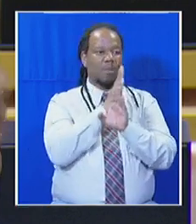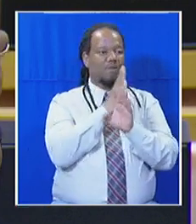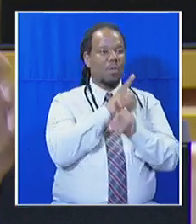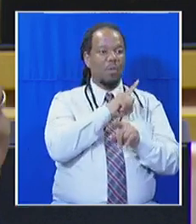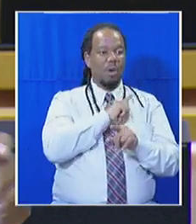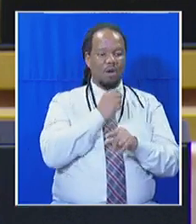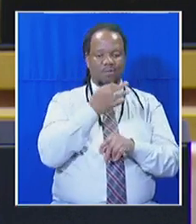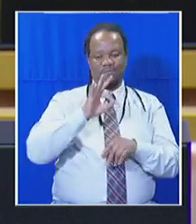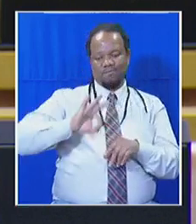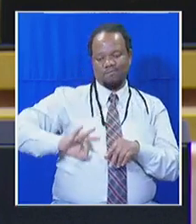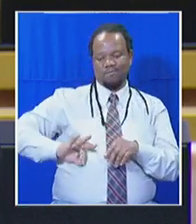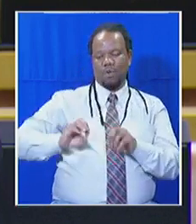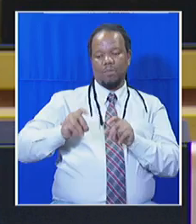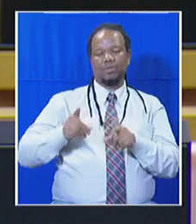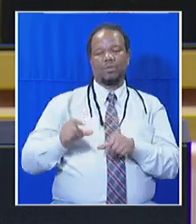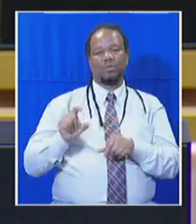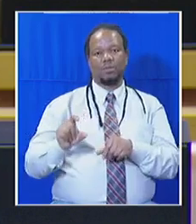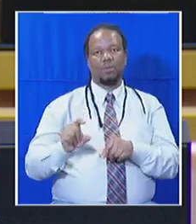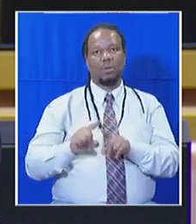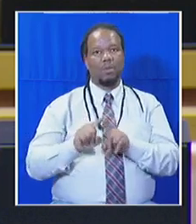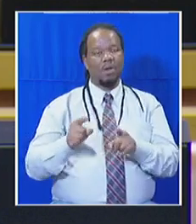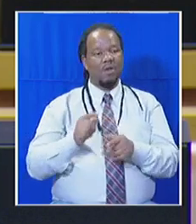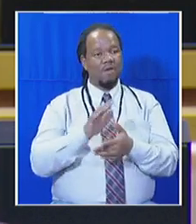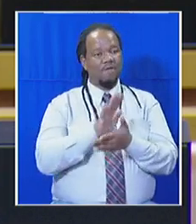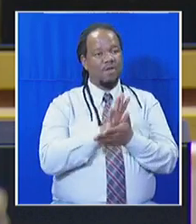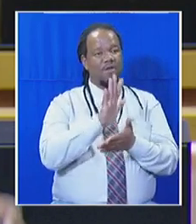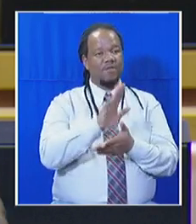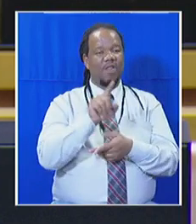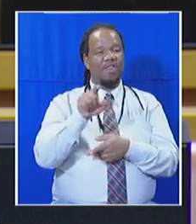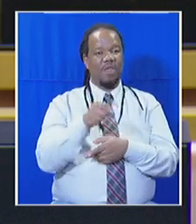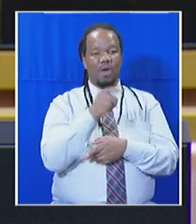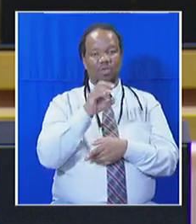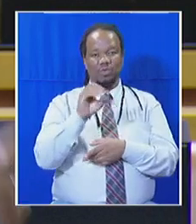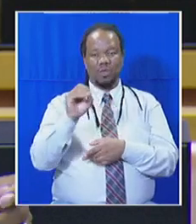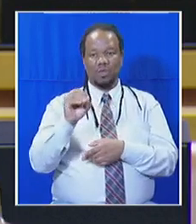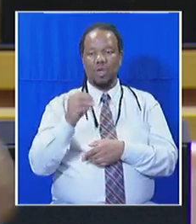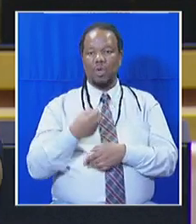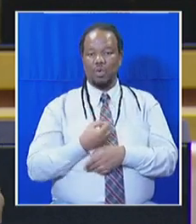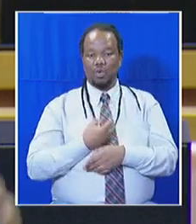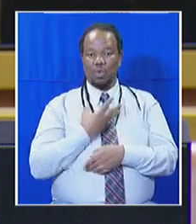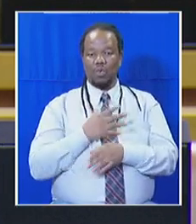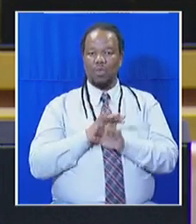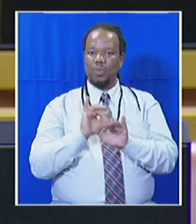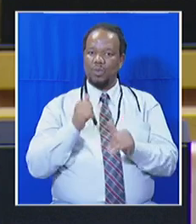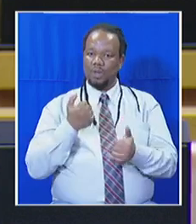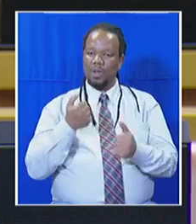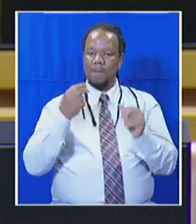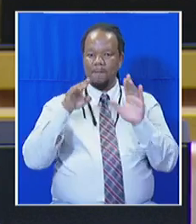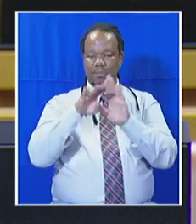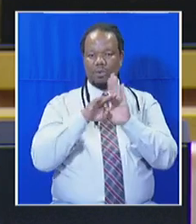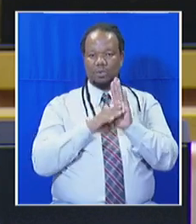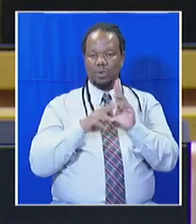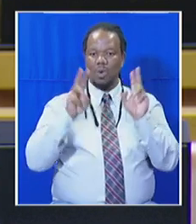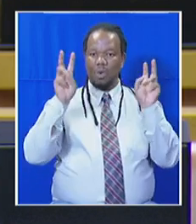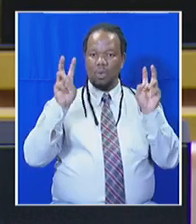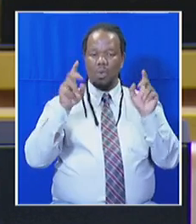opportunities, and hence the recruitment of the 15,000 young people as part of the War on Leaks, working together with the Department of